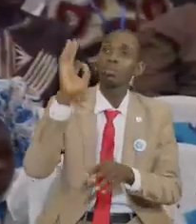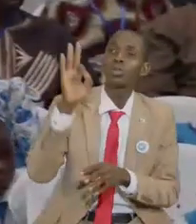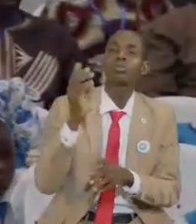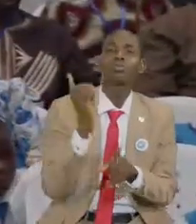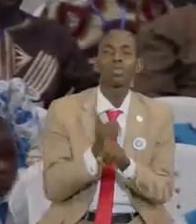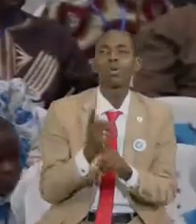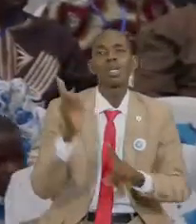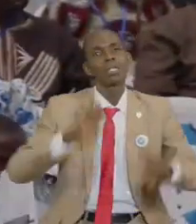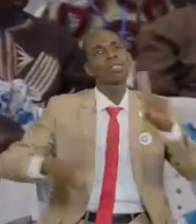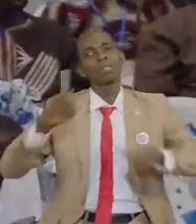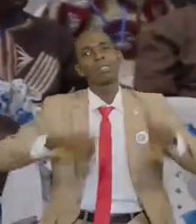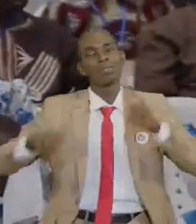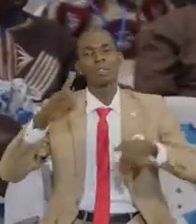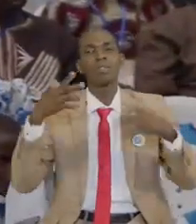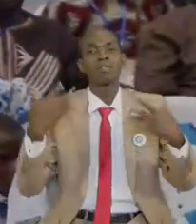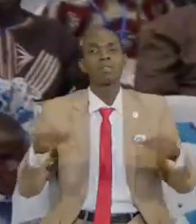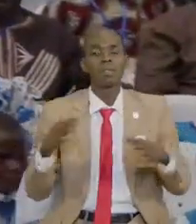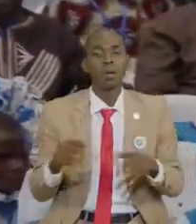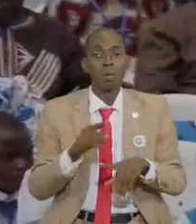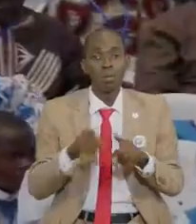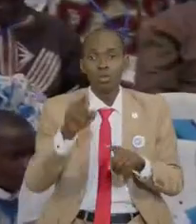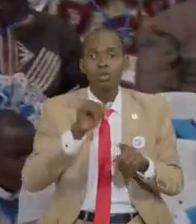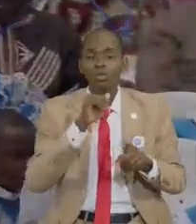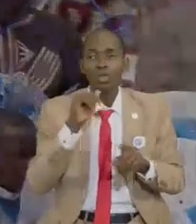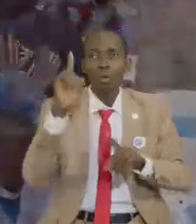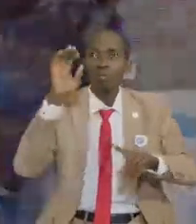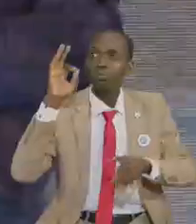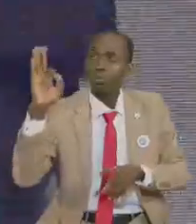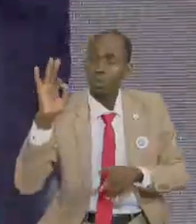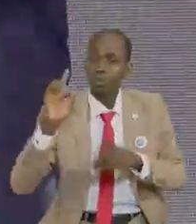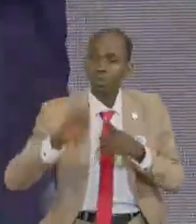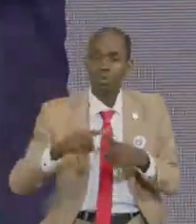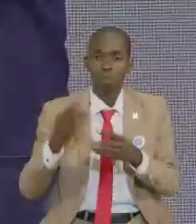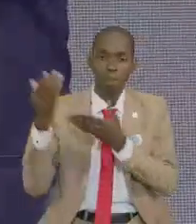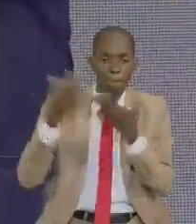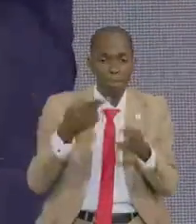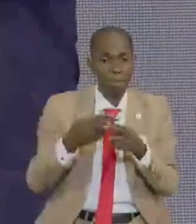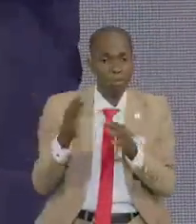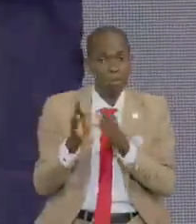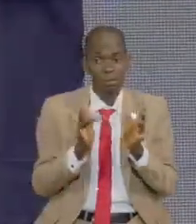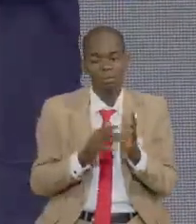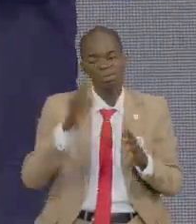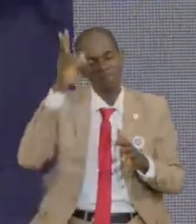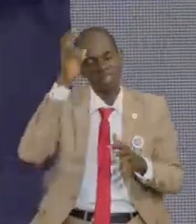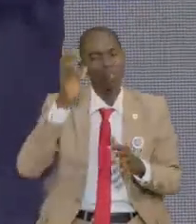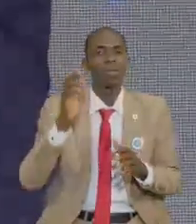don't bring in the name of Jesus, it doesn't mind you